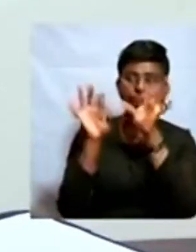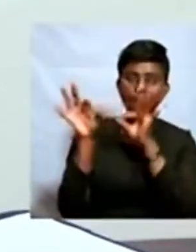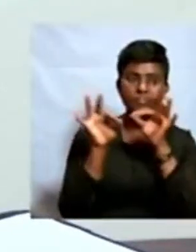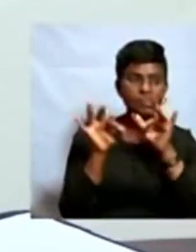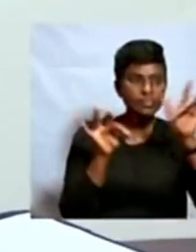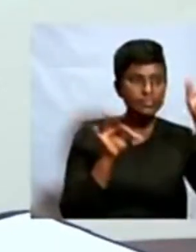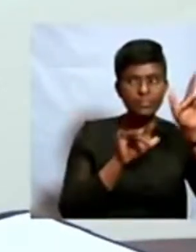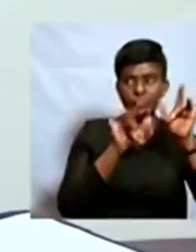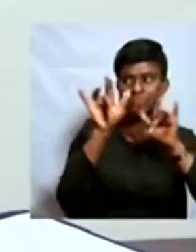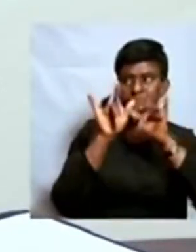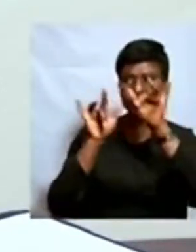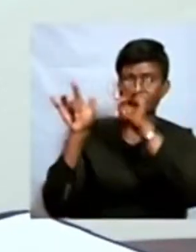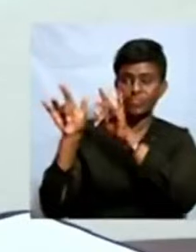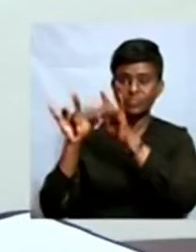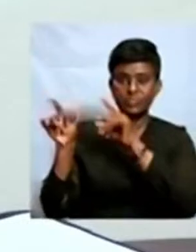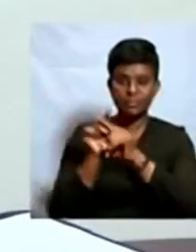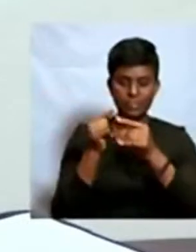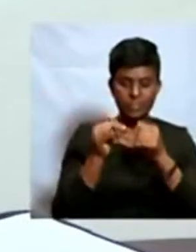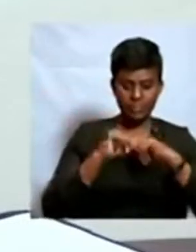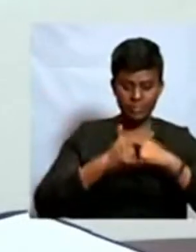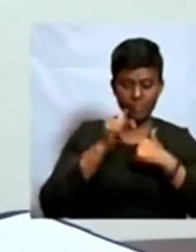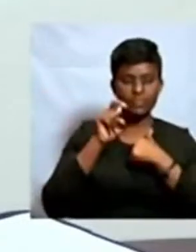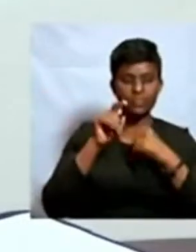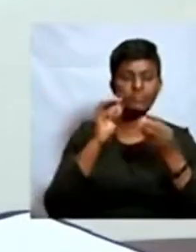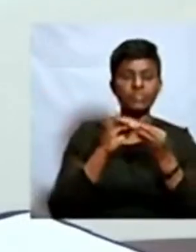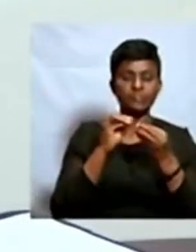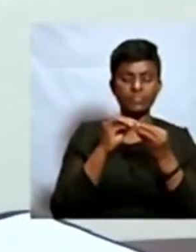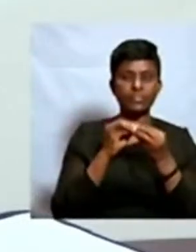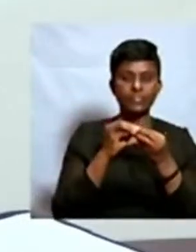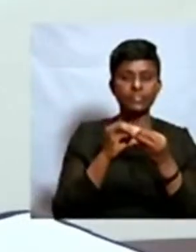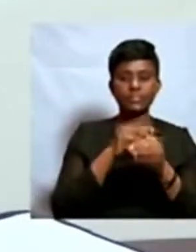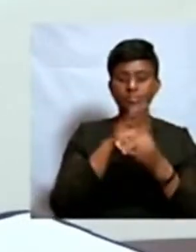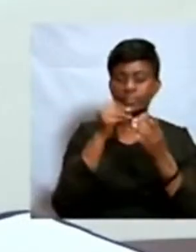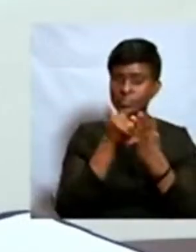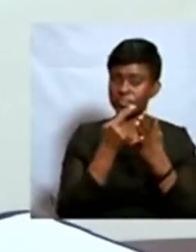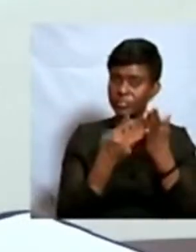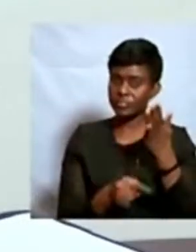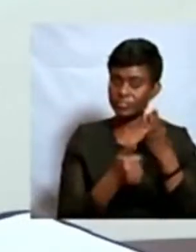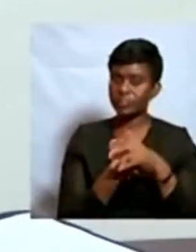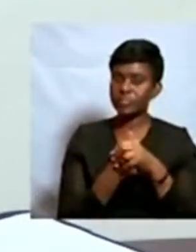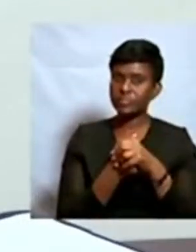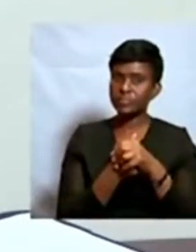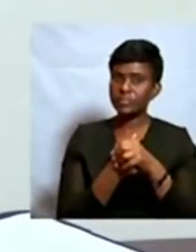grow. And therefore we need the entire